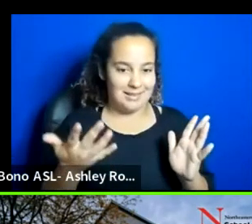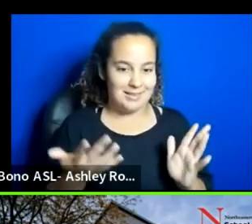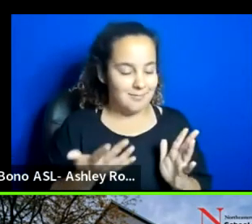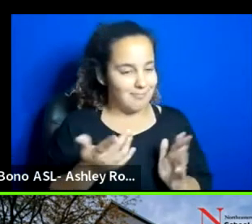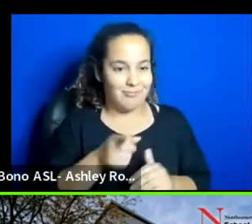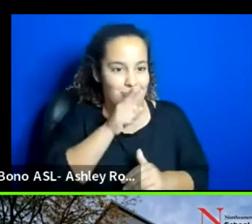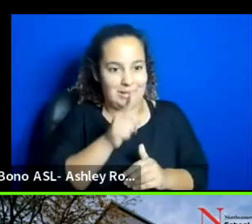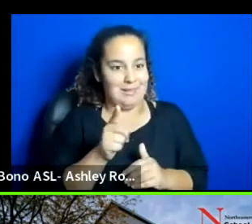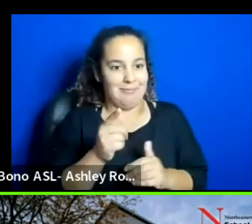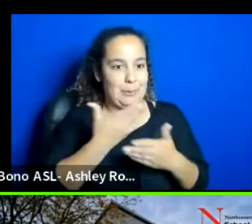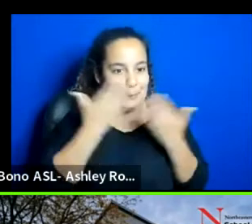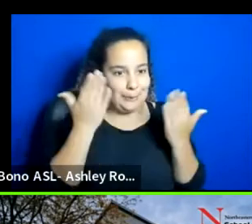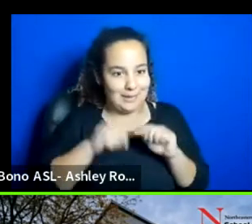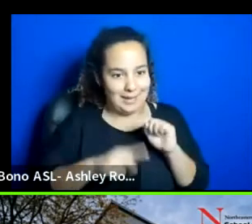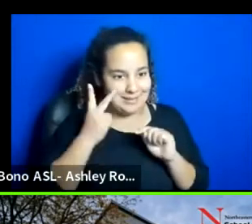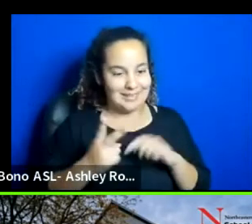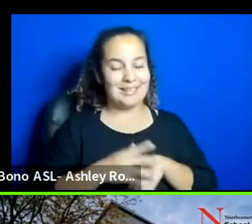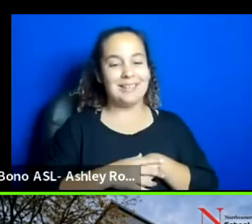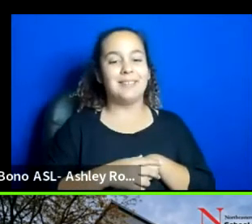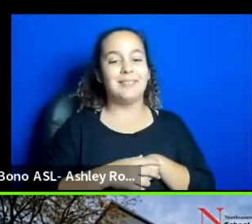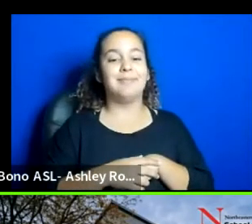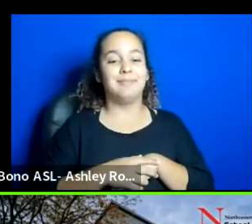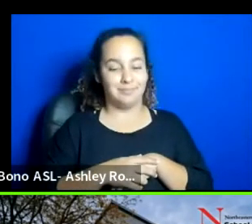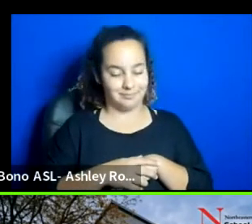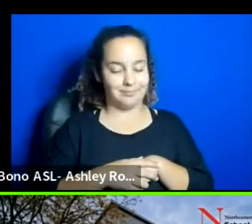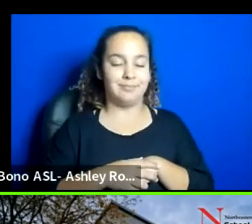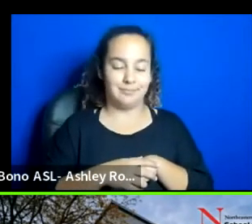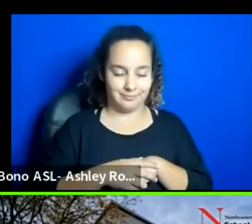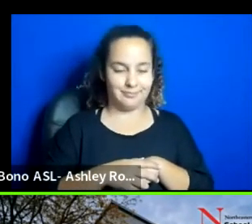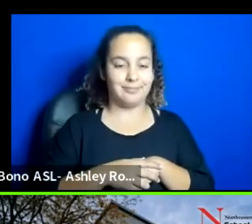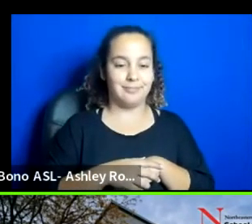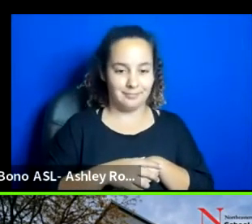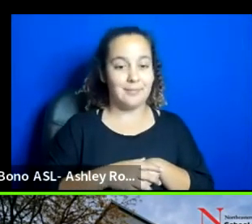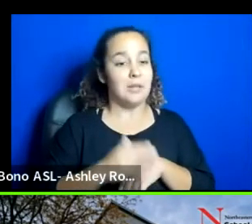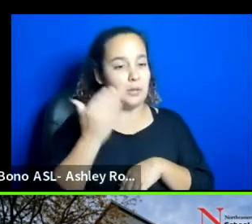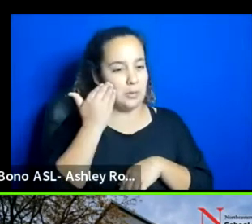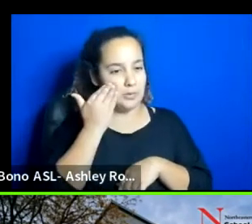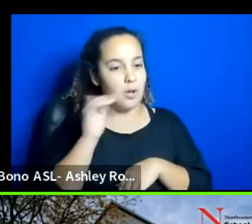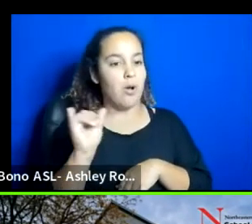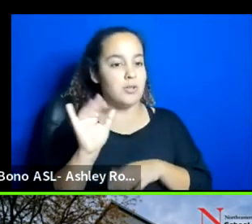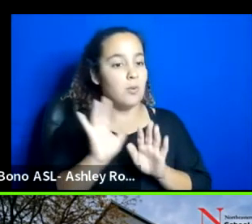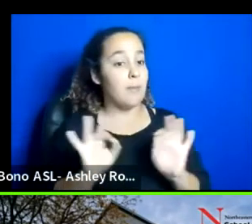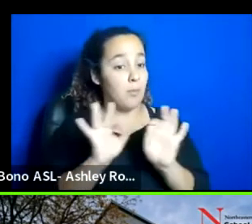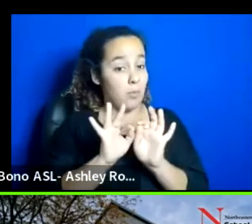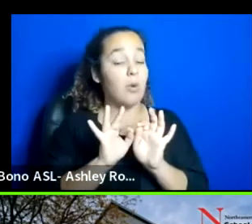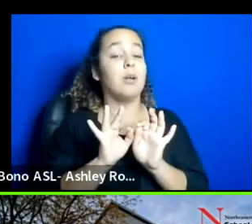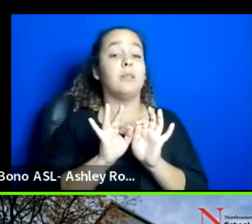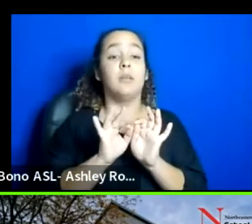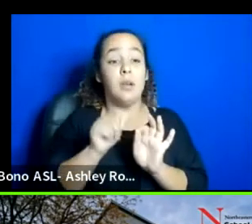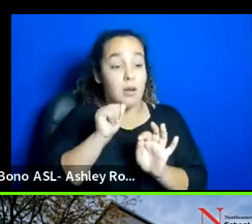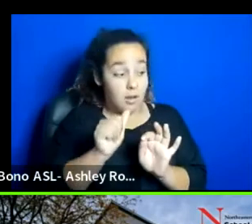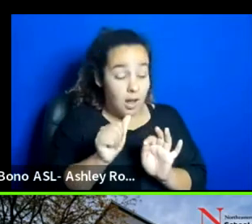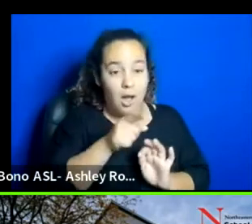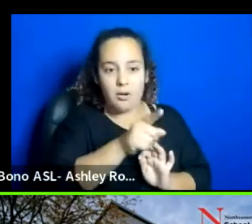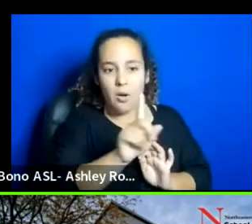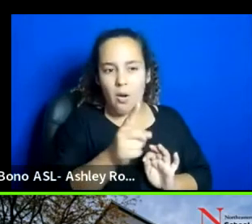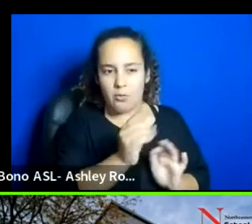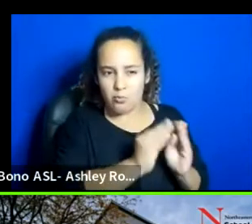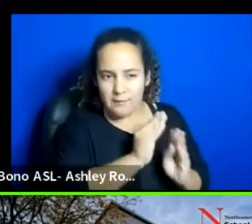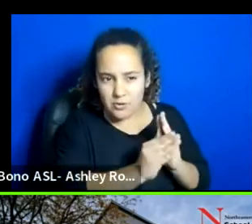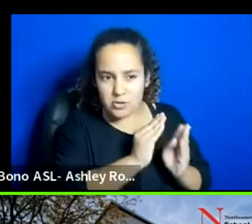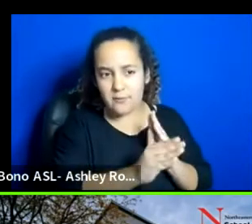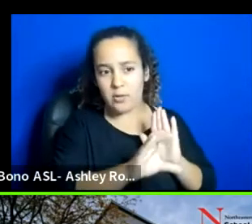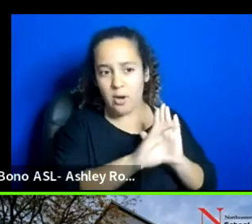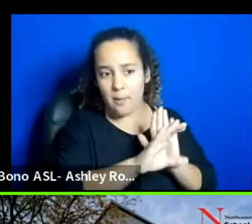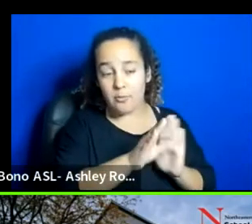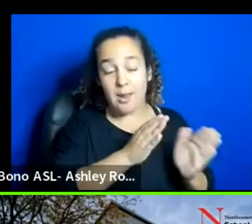Brent's periodization, of course, is important to how historians tell their stories, is not by revisions to the Copyright Act, although he does tell us of